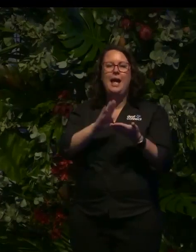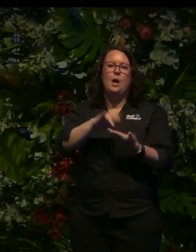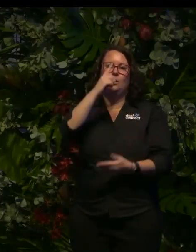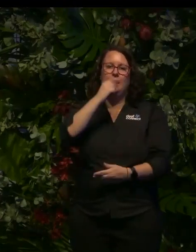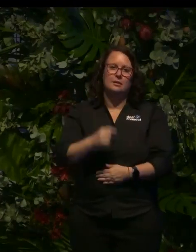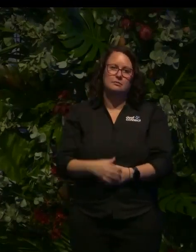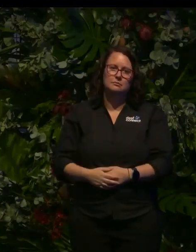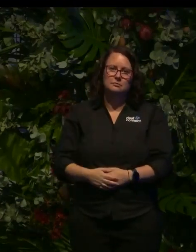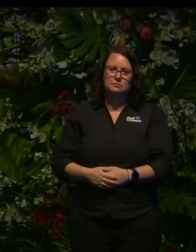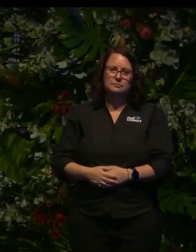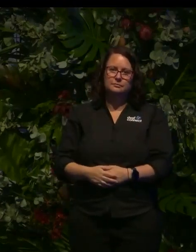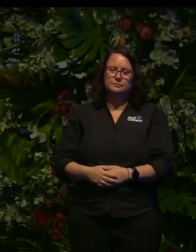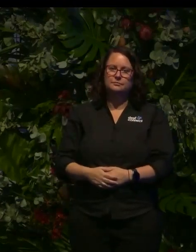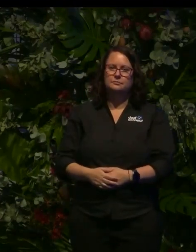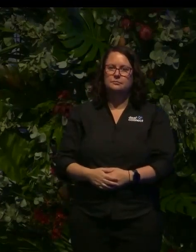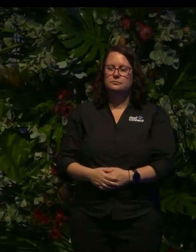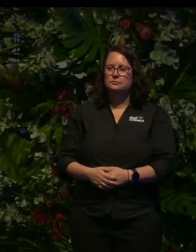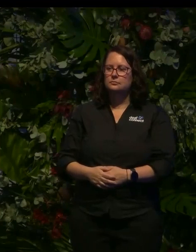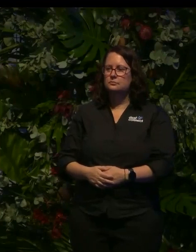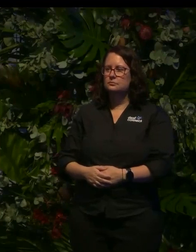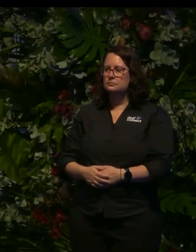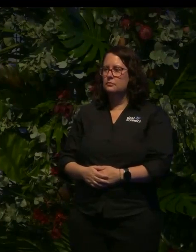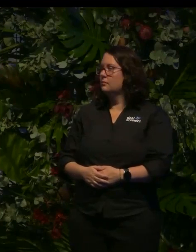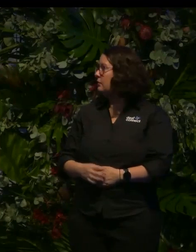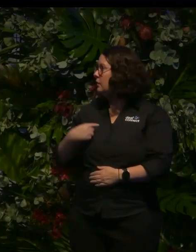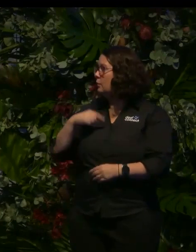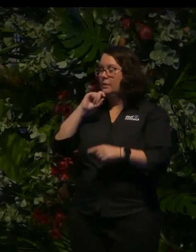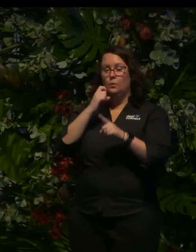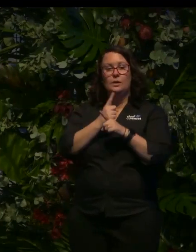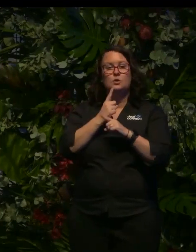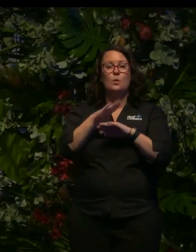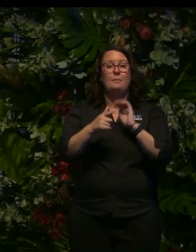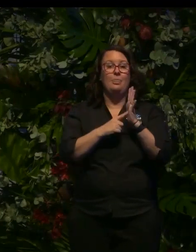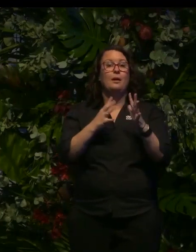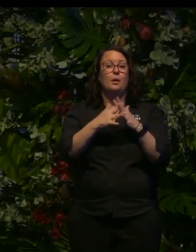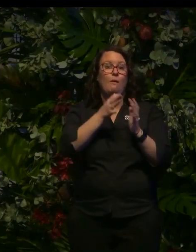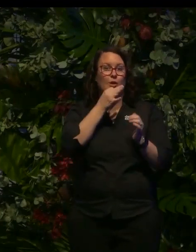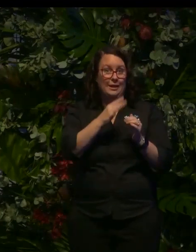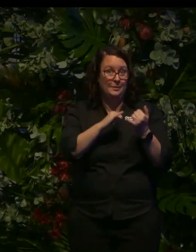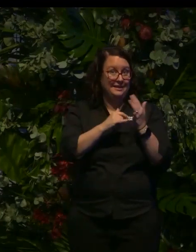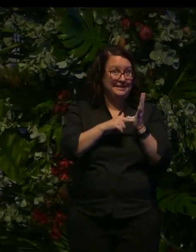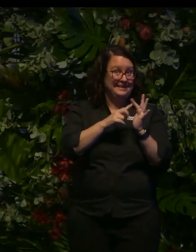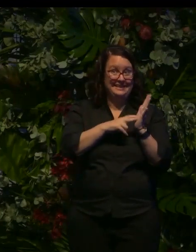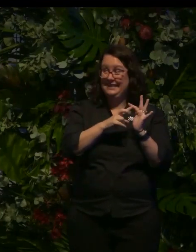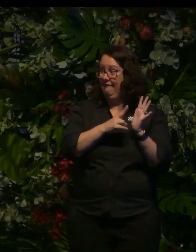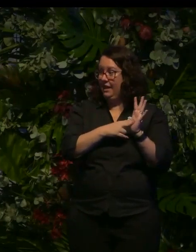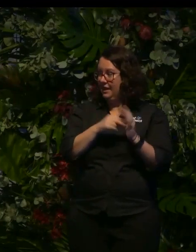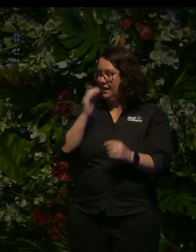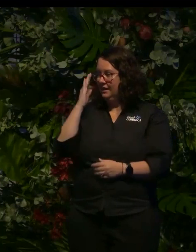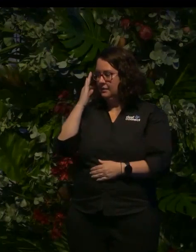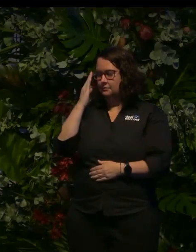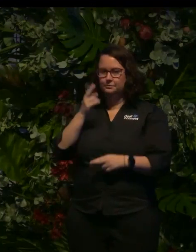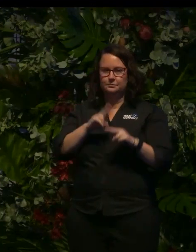do it, even if the law doesn't allow it to happen. But we are going to talk about law for a minute, Stephen. And if you can use the sort